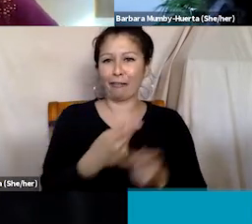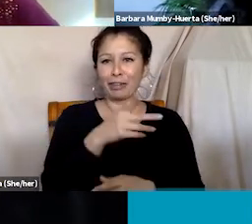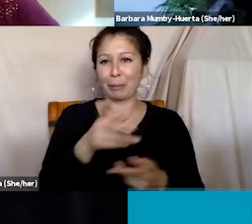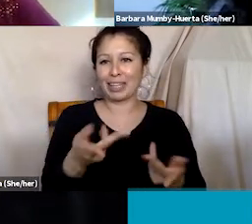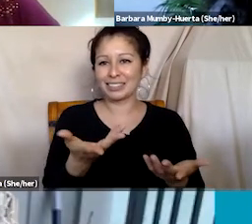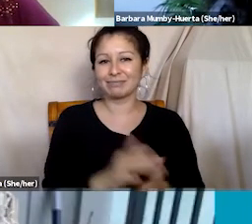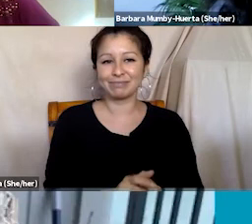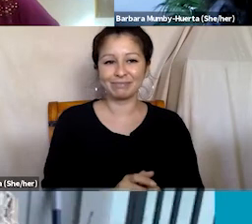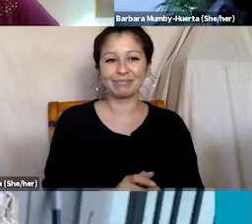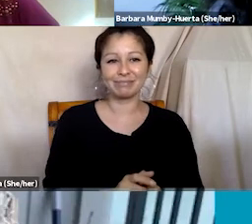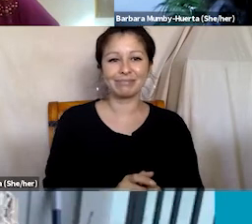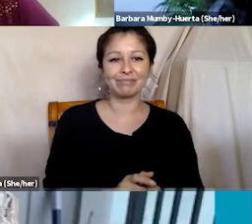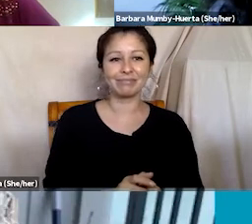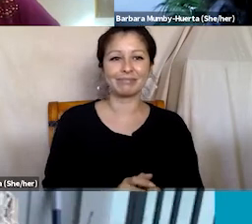slide.